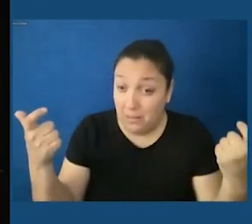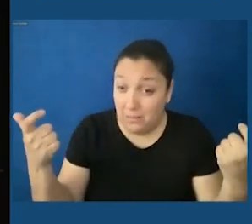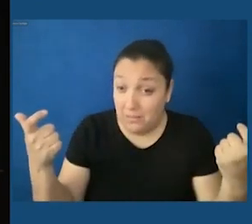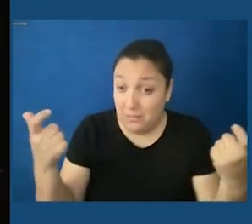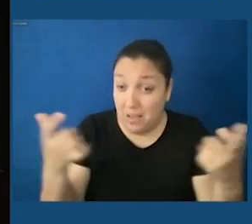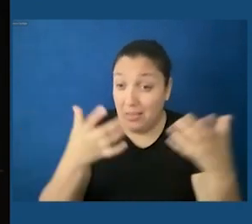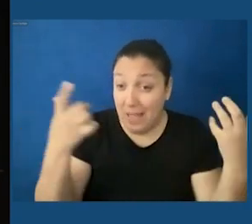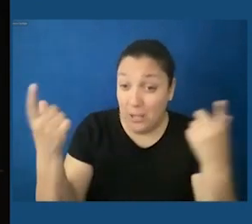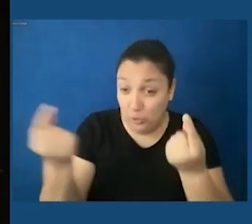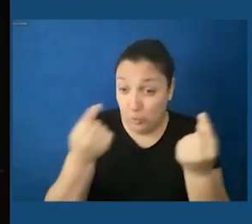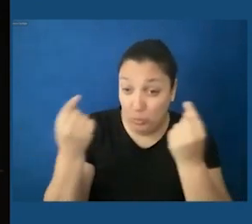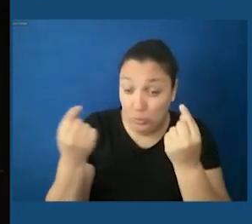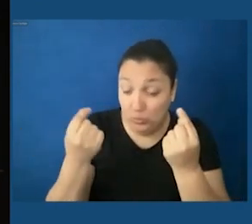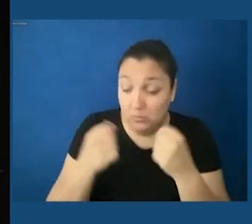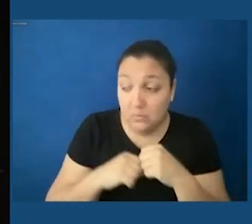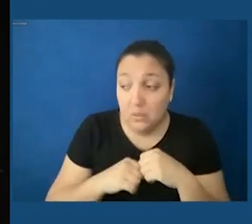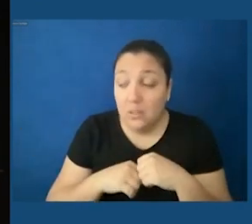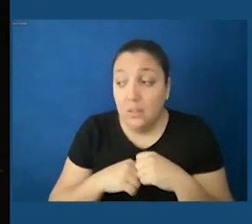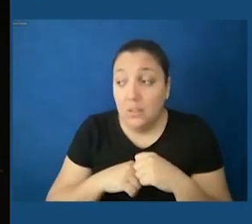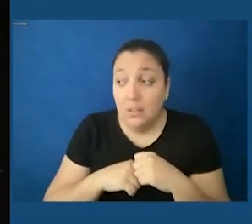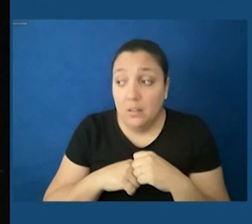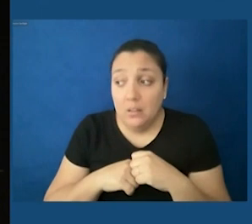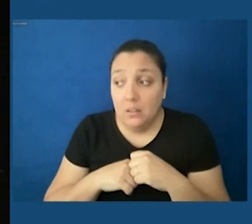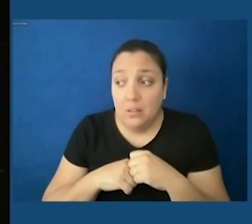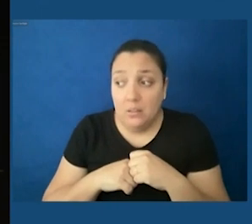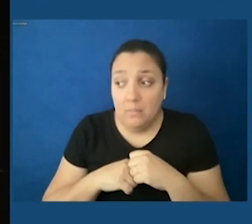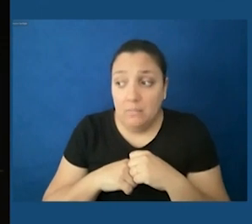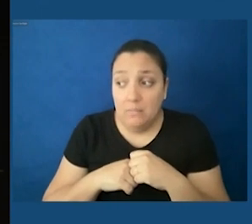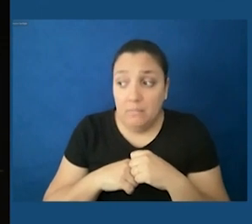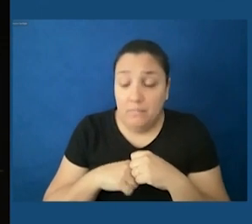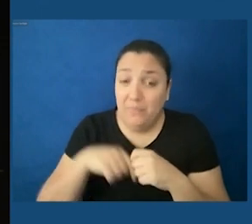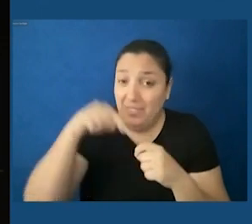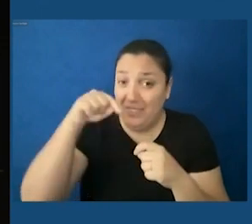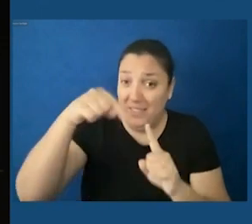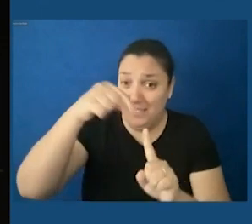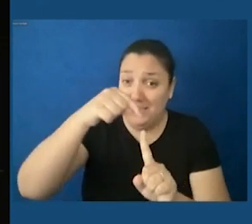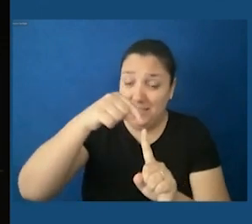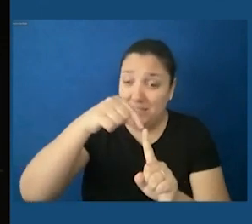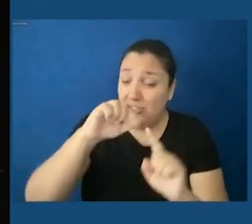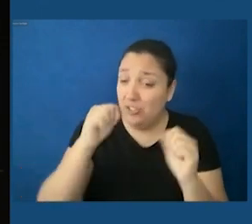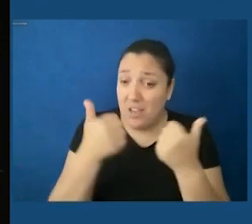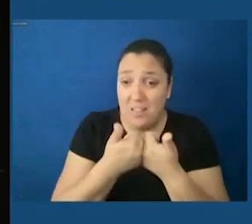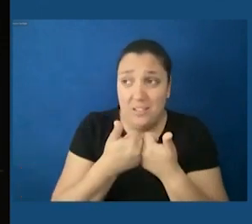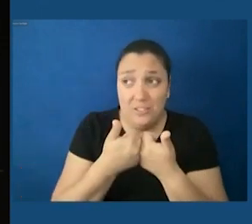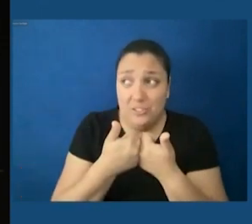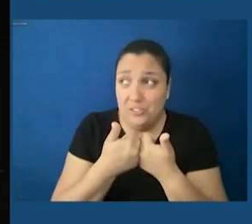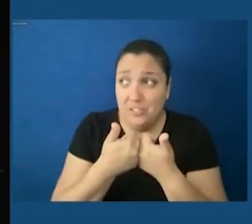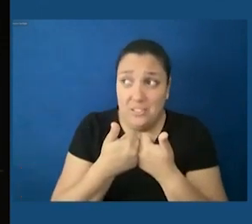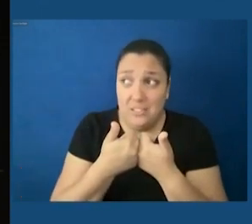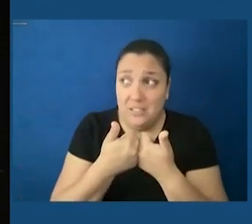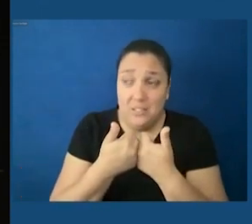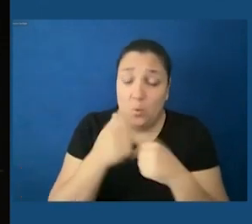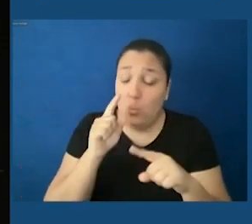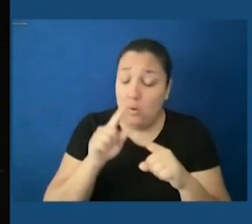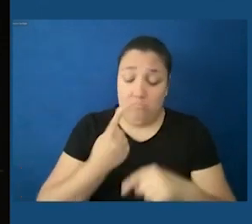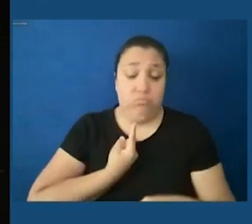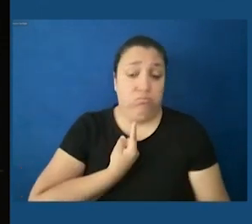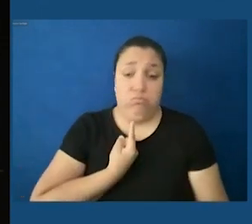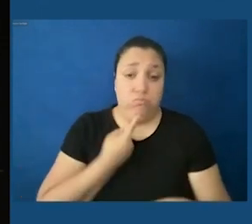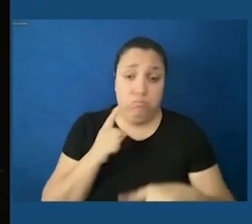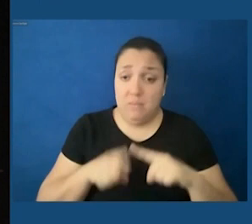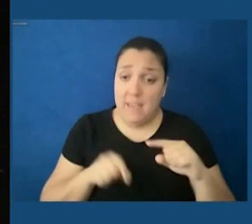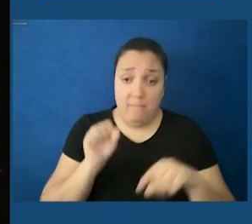we cannot beat this challenge alone. It's really going to take everyone, right? It's going to take the federal